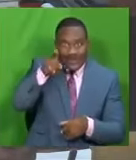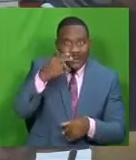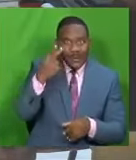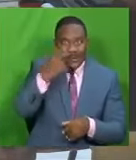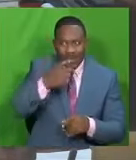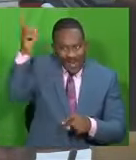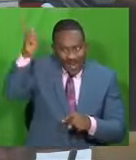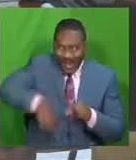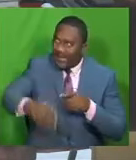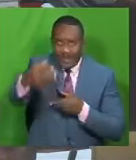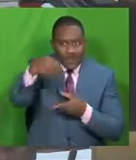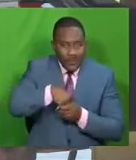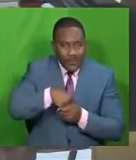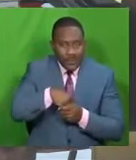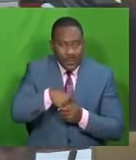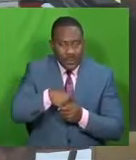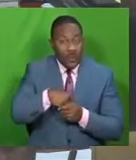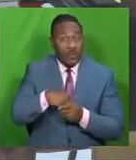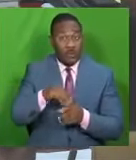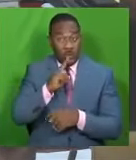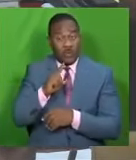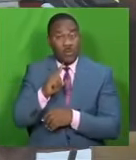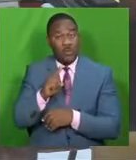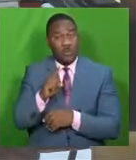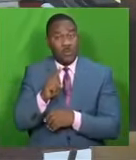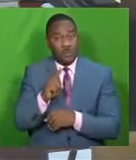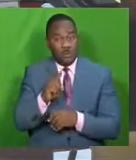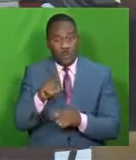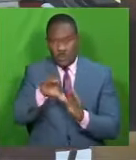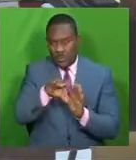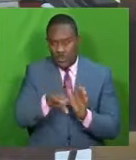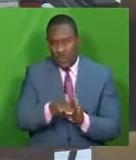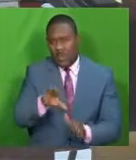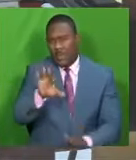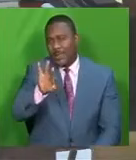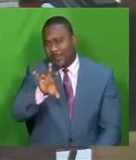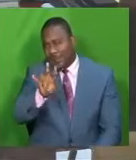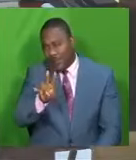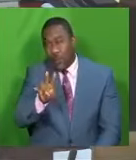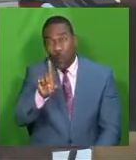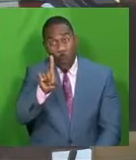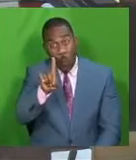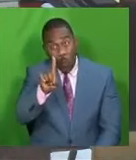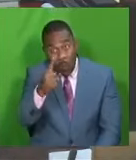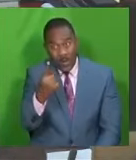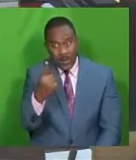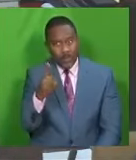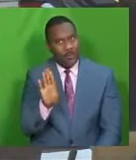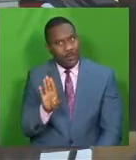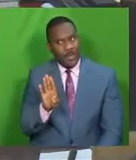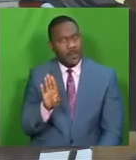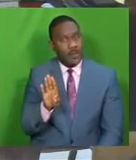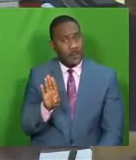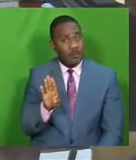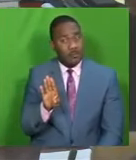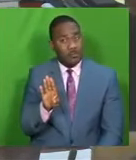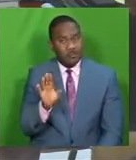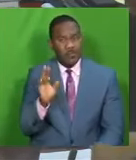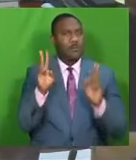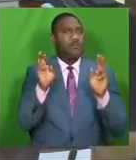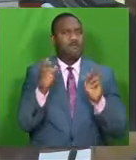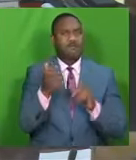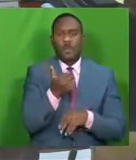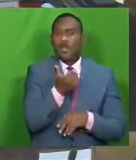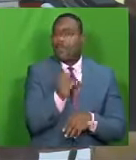in accordance with Article 97 1B of the Constitution, whenever a member of Parliament